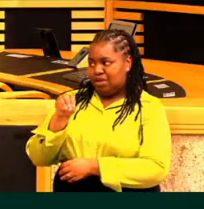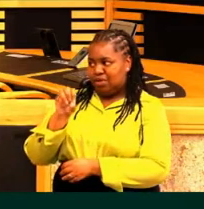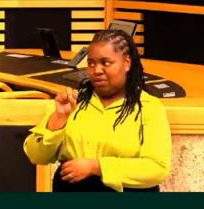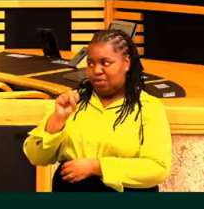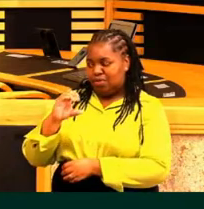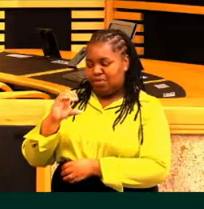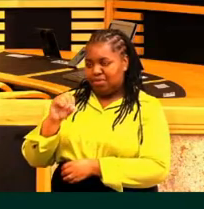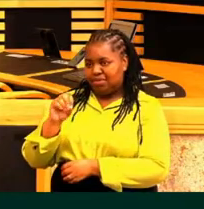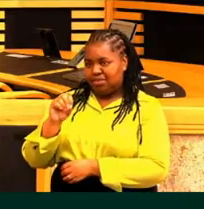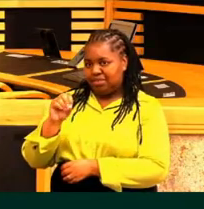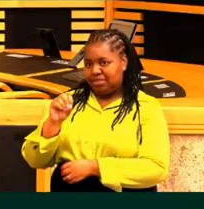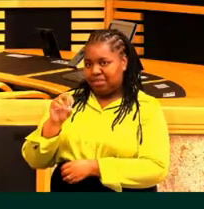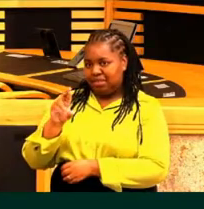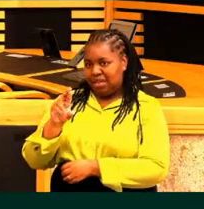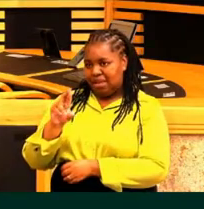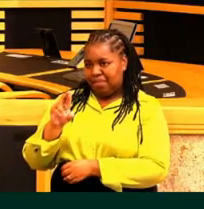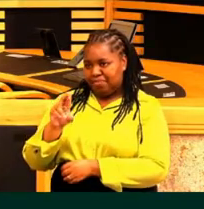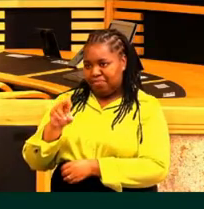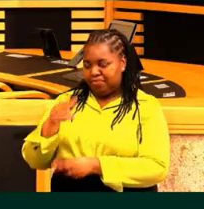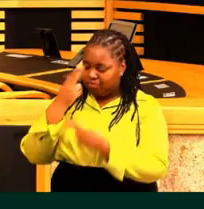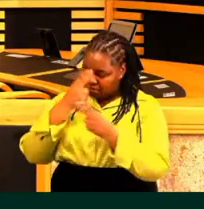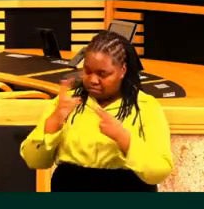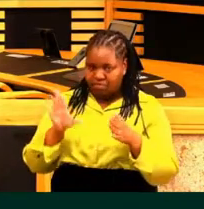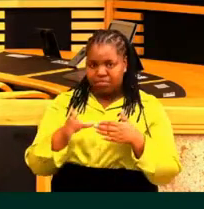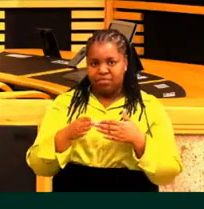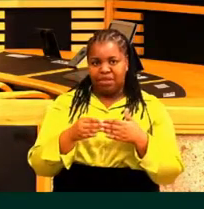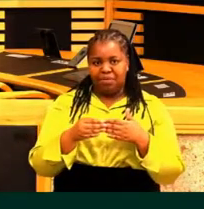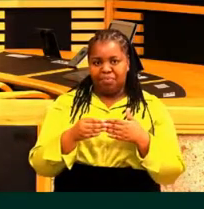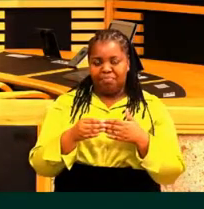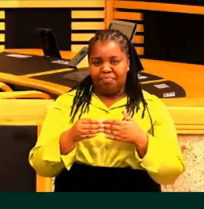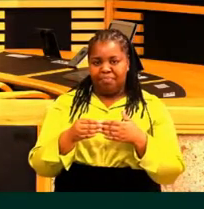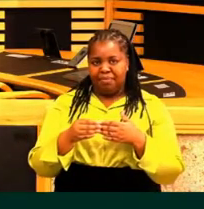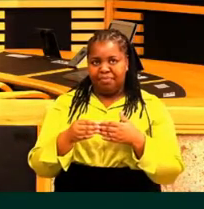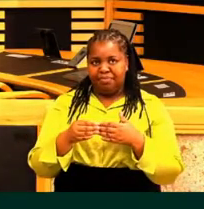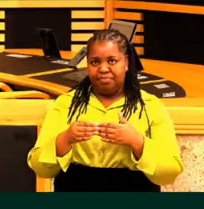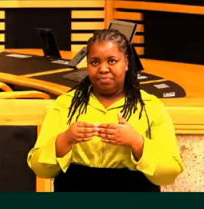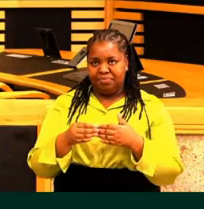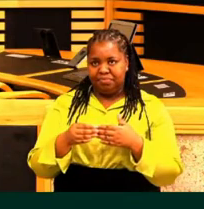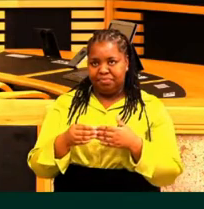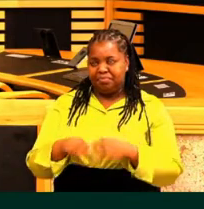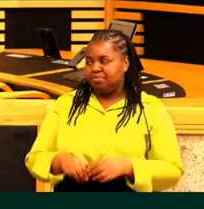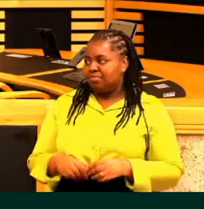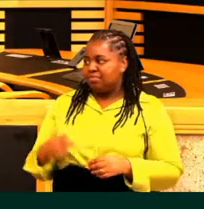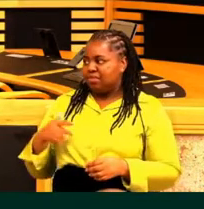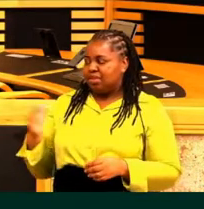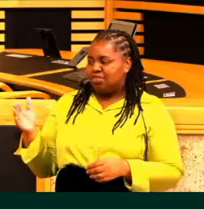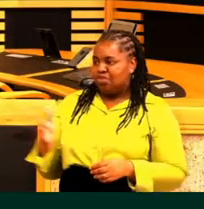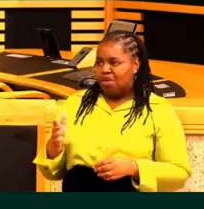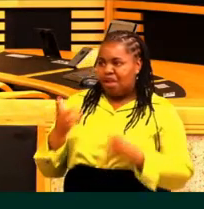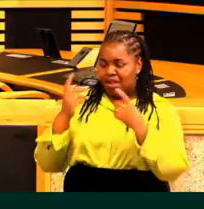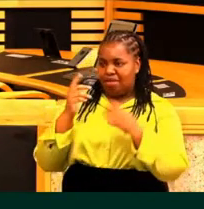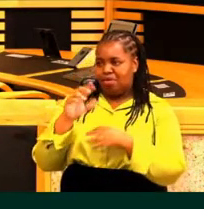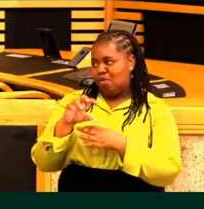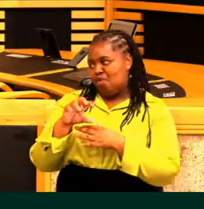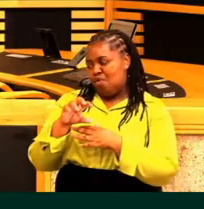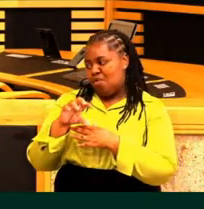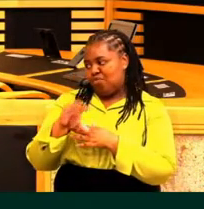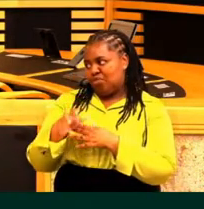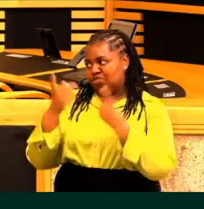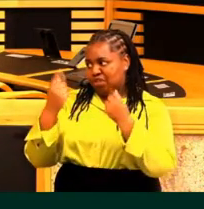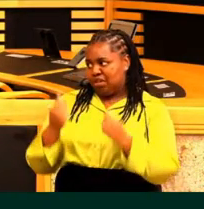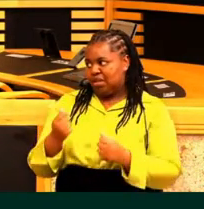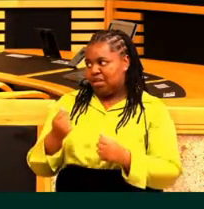greetings to The Honorable members as well sent by the provincial treasurer of Psych